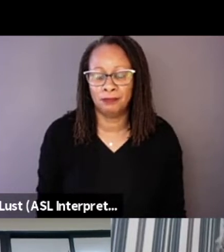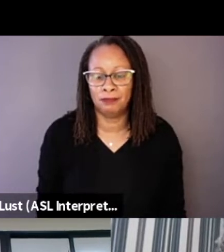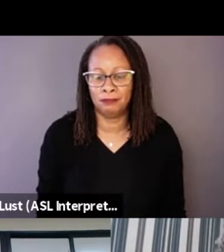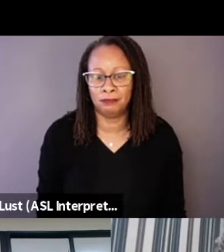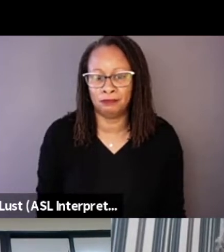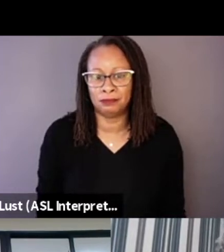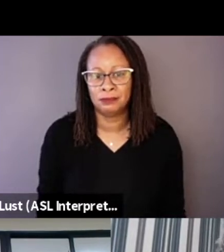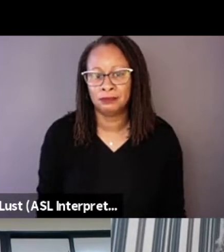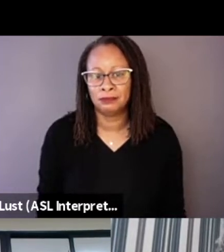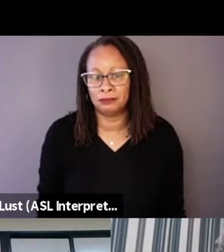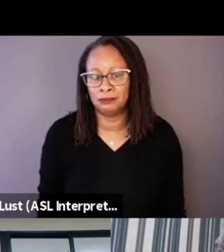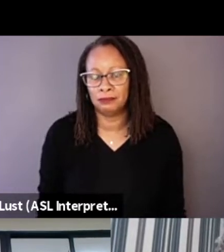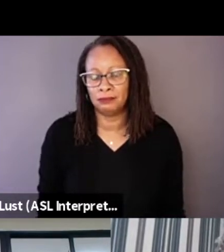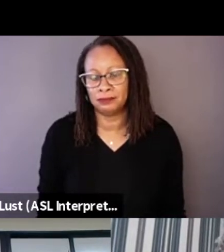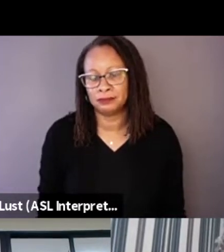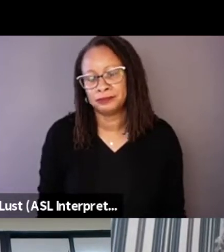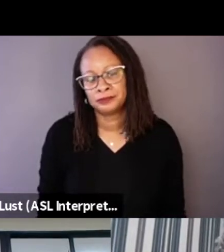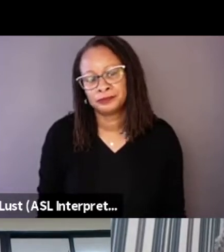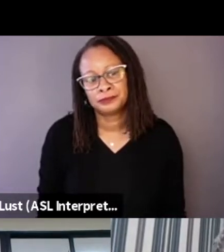República Dominicana.